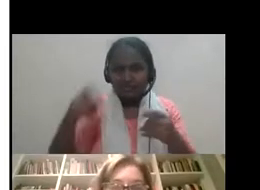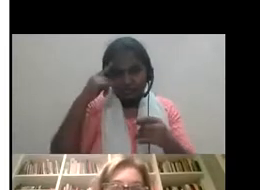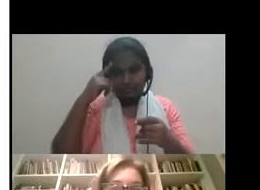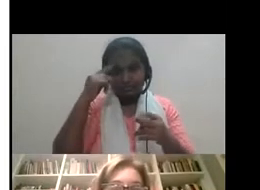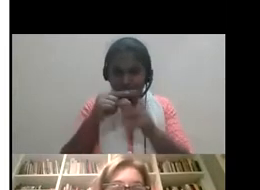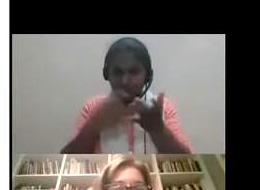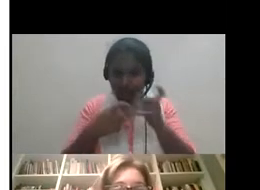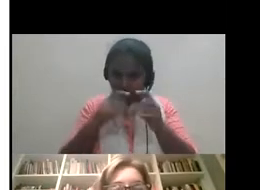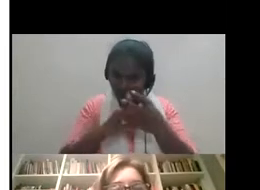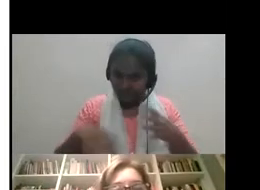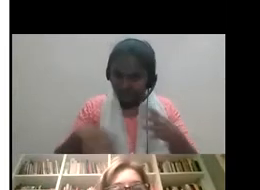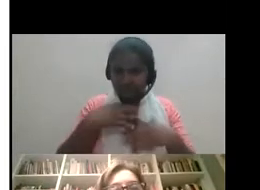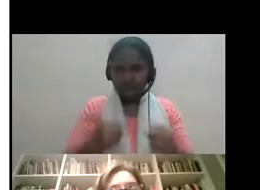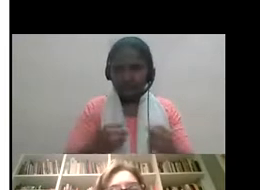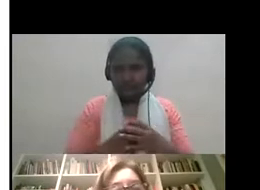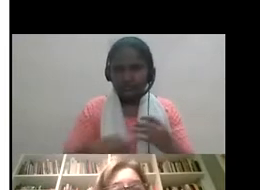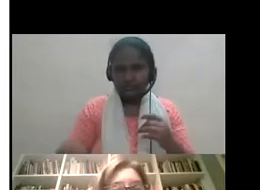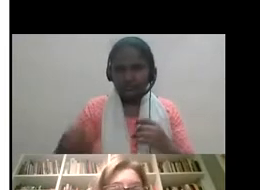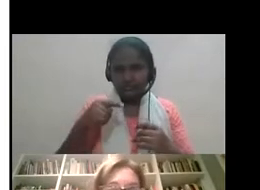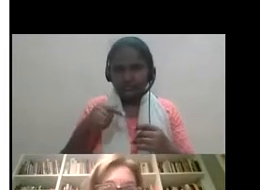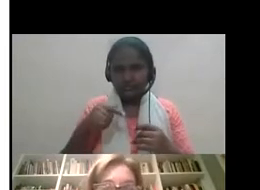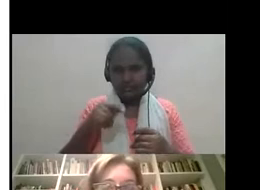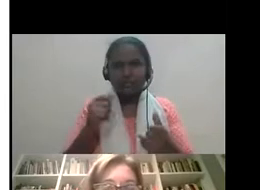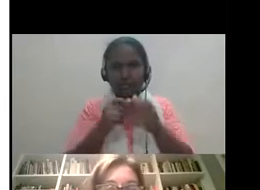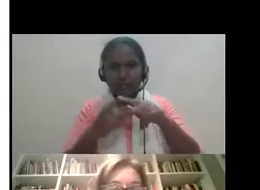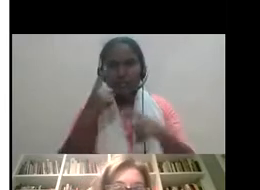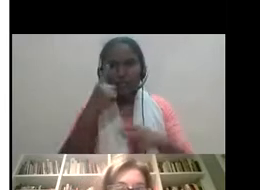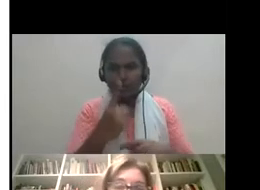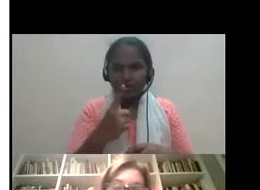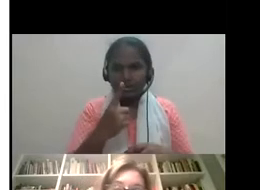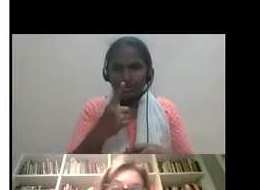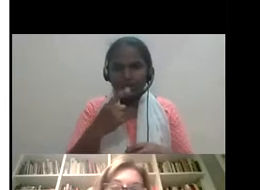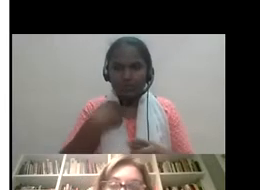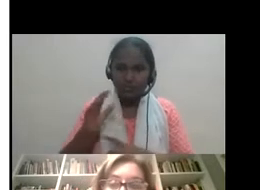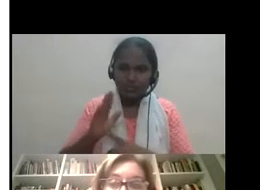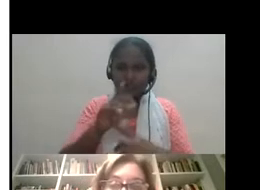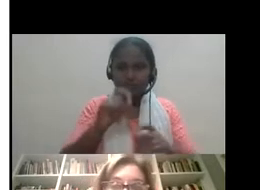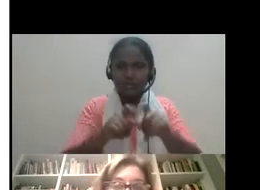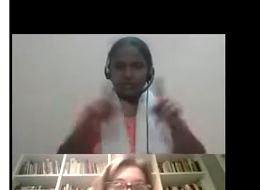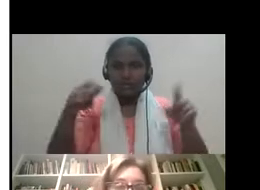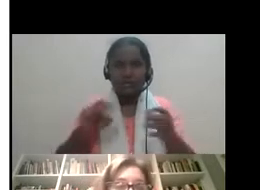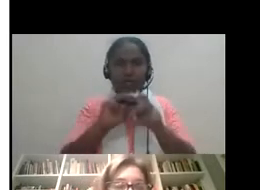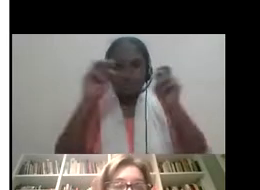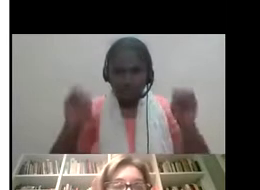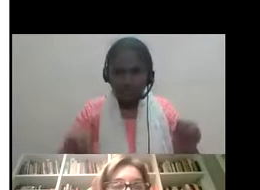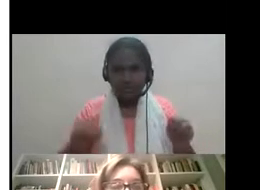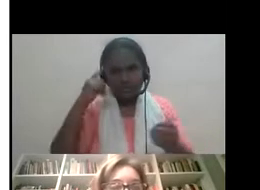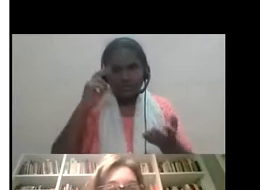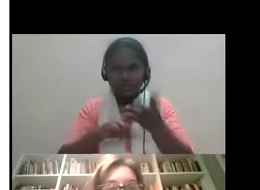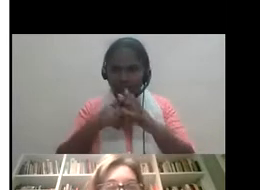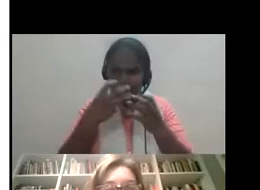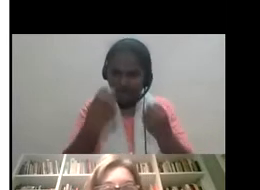well. And this here is one of a show that is up right now at the Museum of